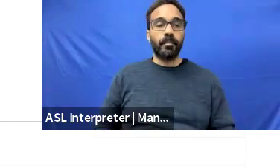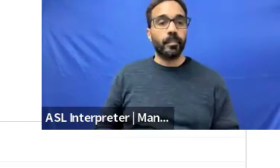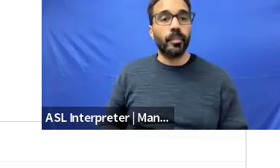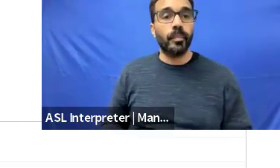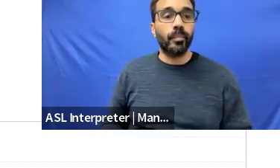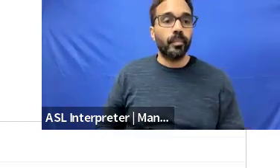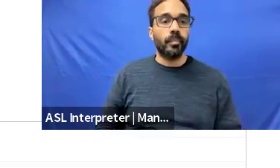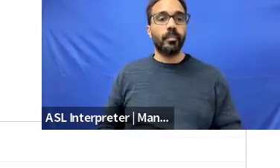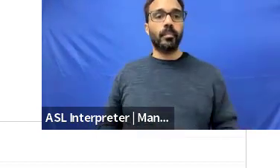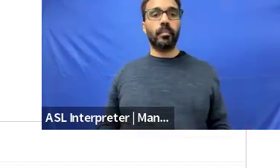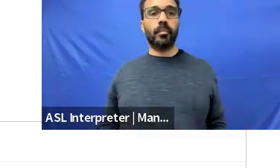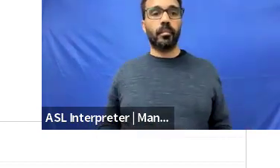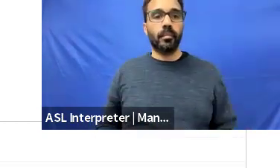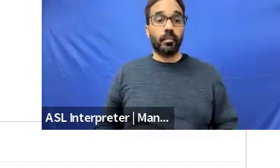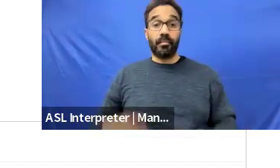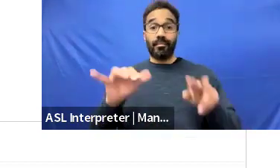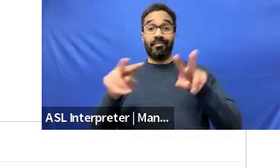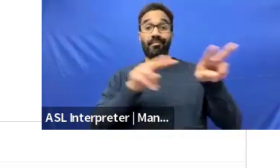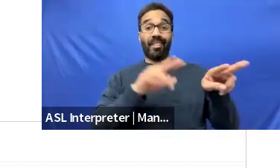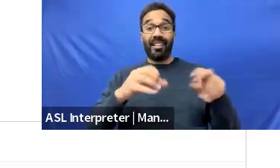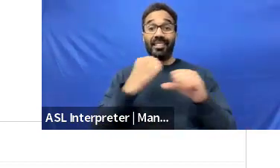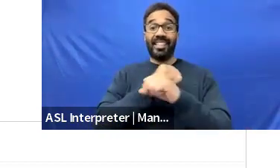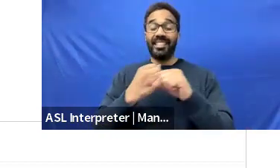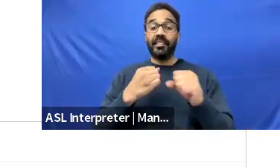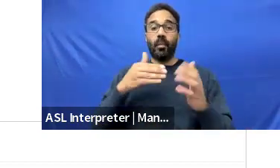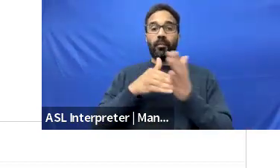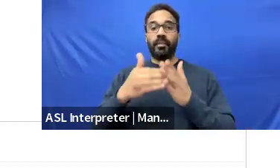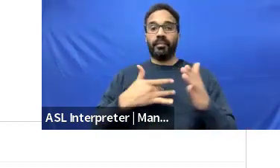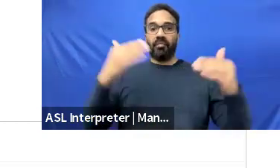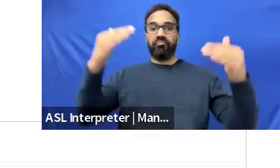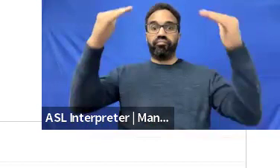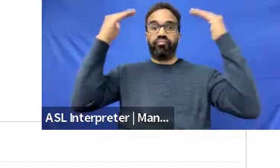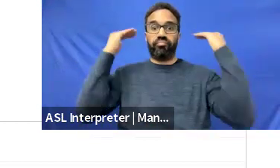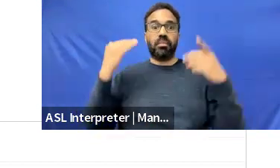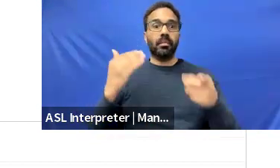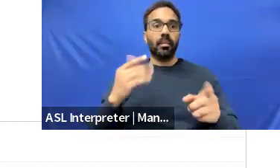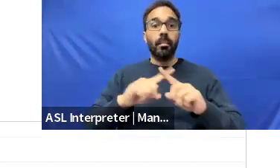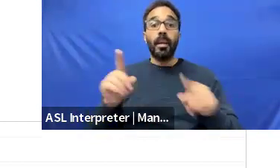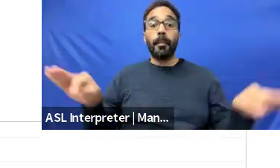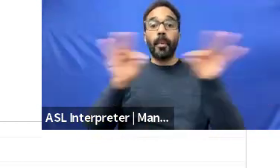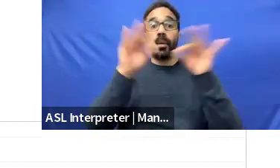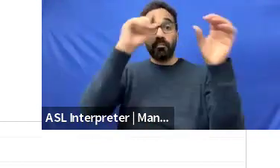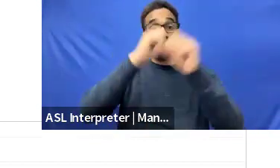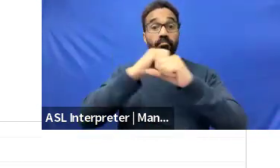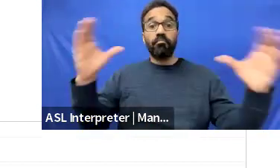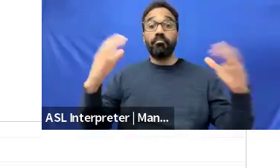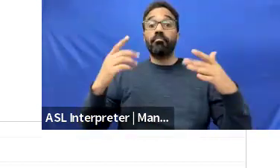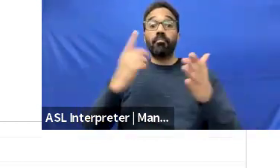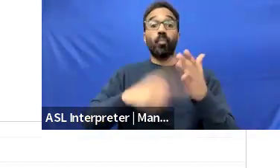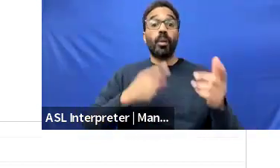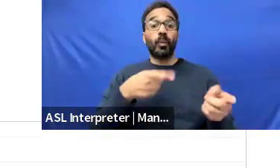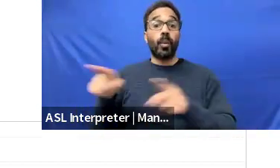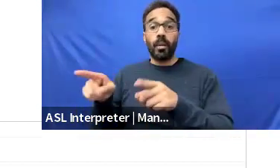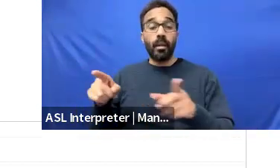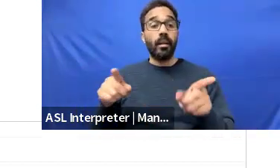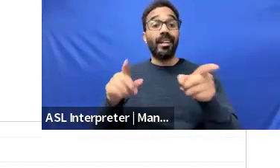little bit daunting to look at sometimes, but I think it's important for us just to kind of get a visual of where we are. So this